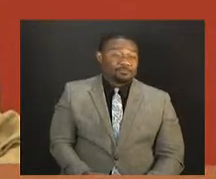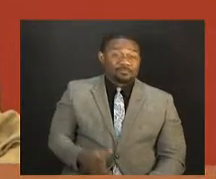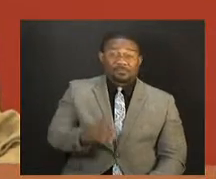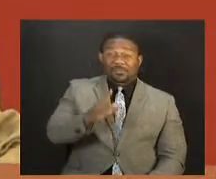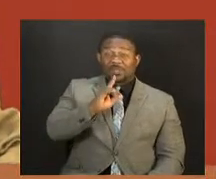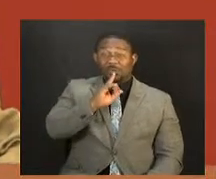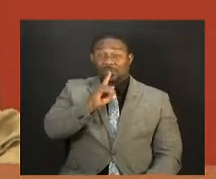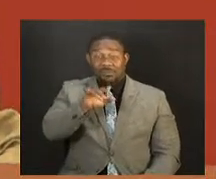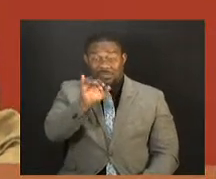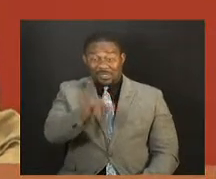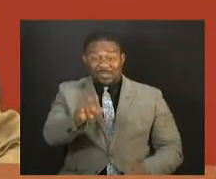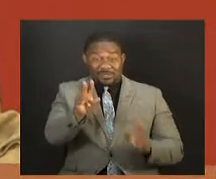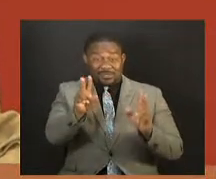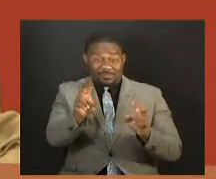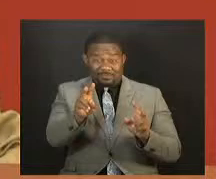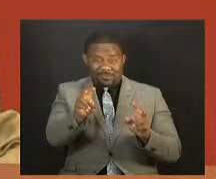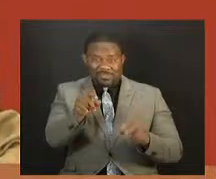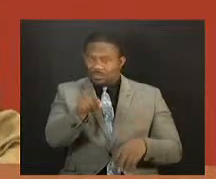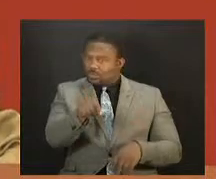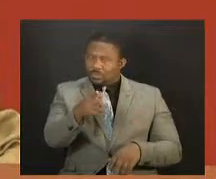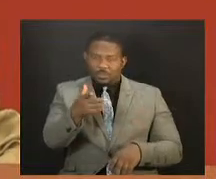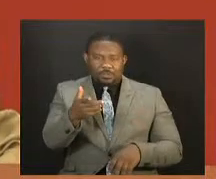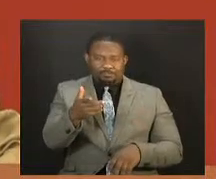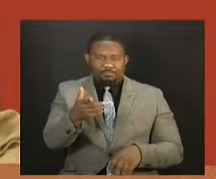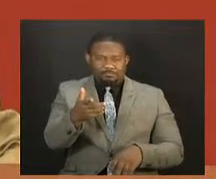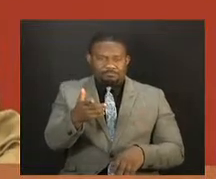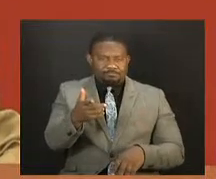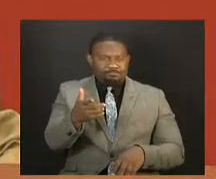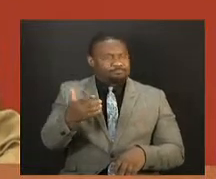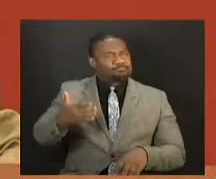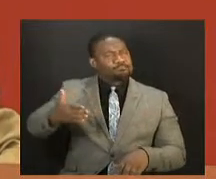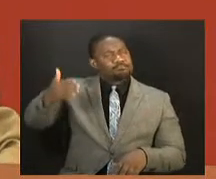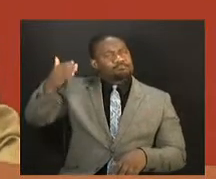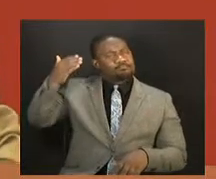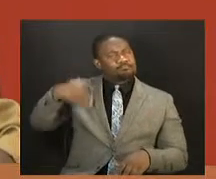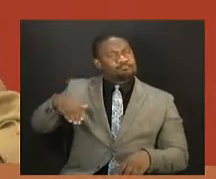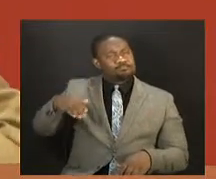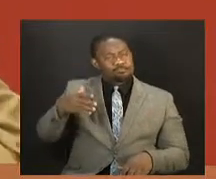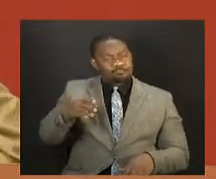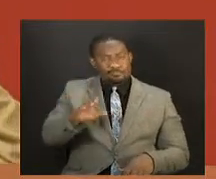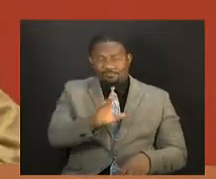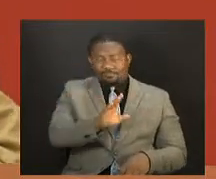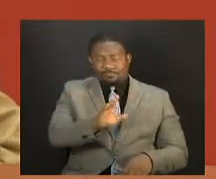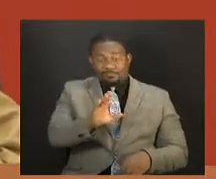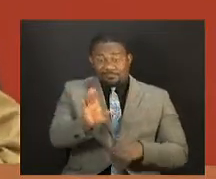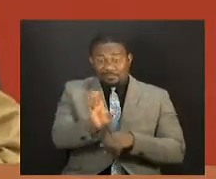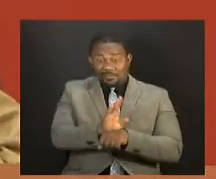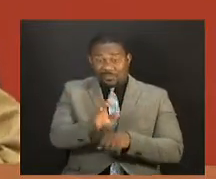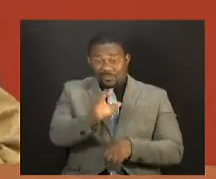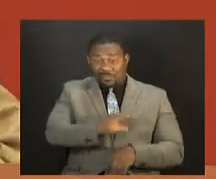that this matter was raised at Business Committee,